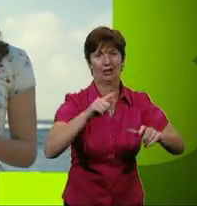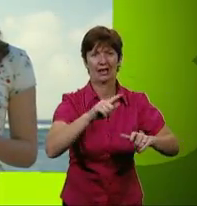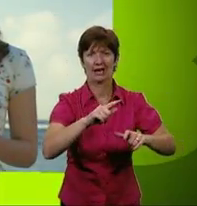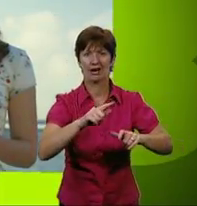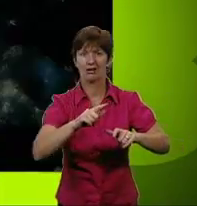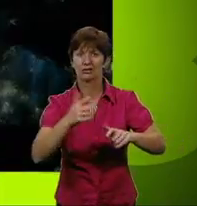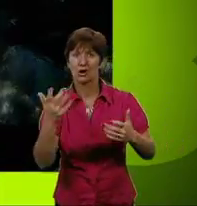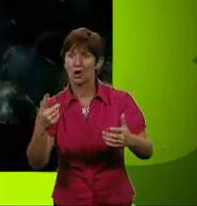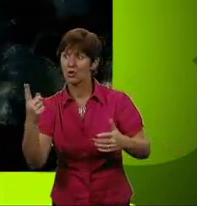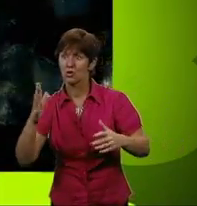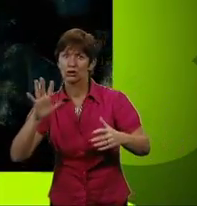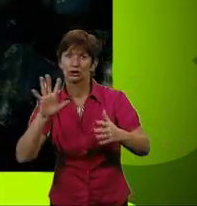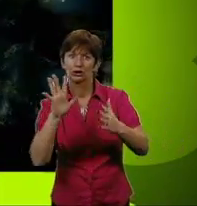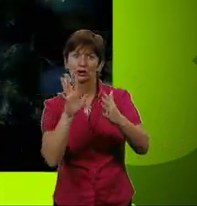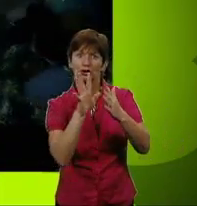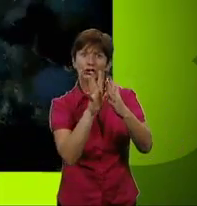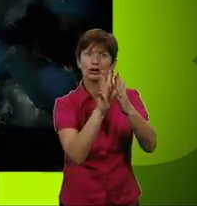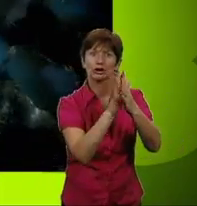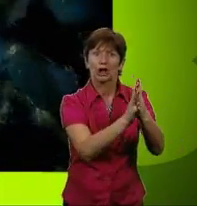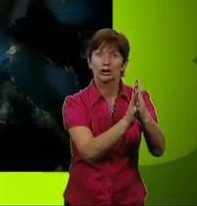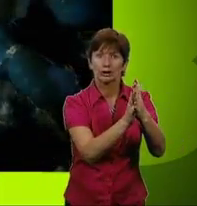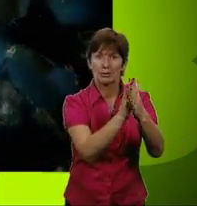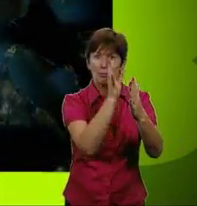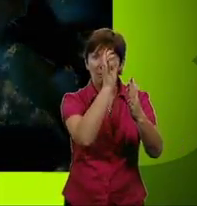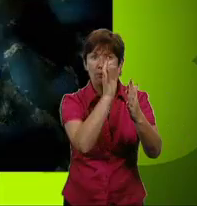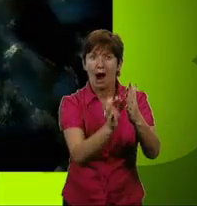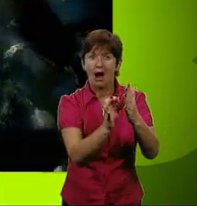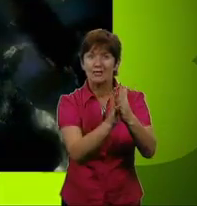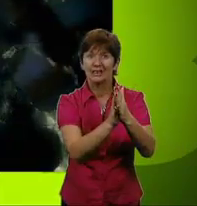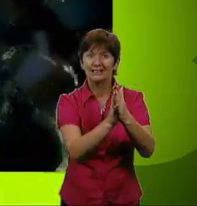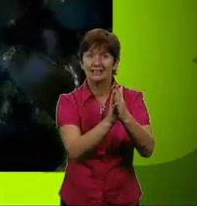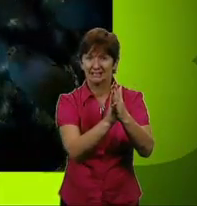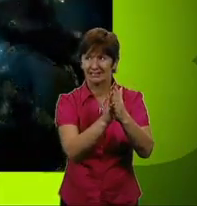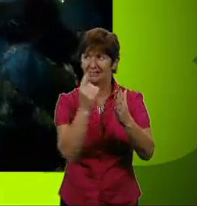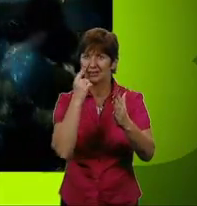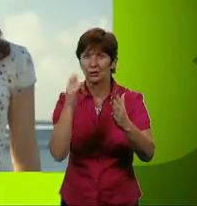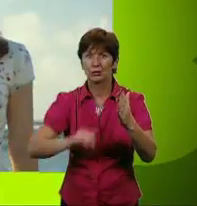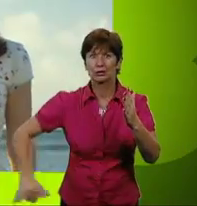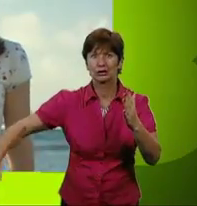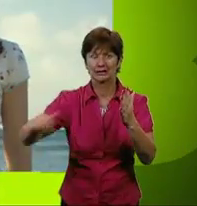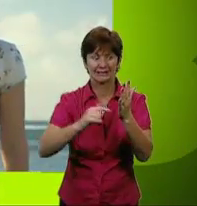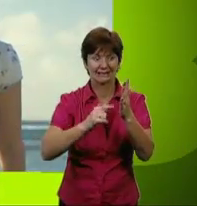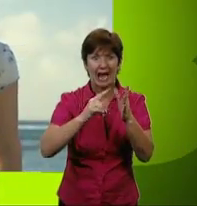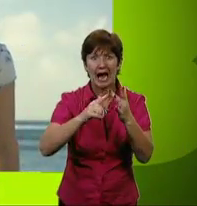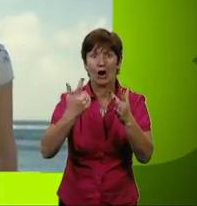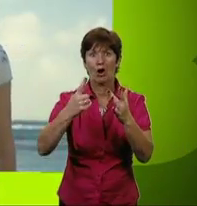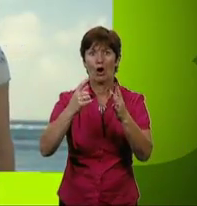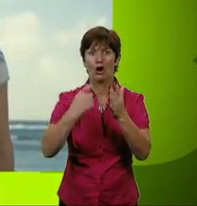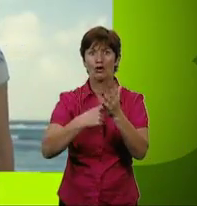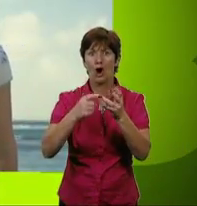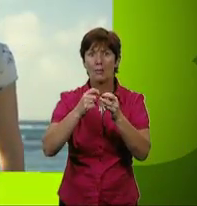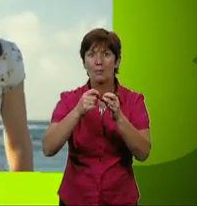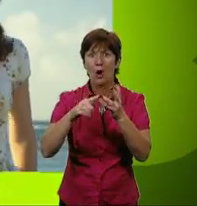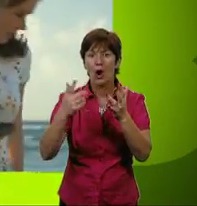to determine which of Ty, Robbo, and Megan is the Seaborn. Go! Bring me